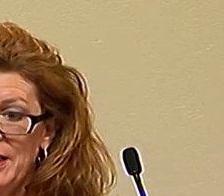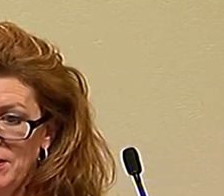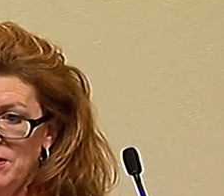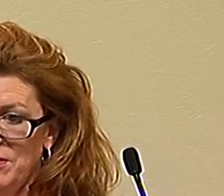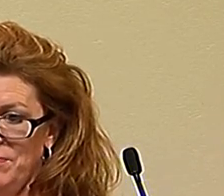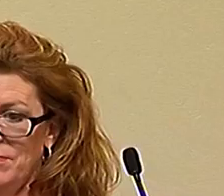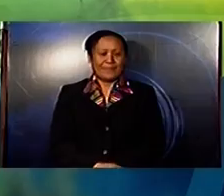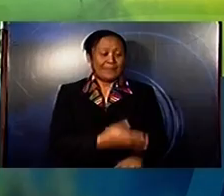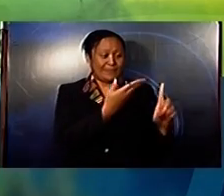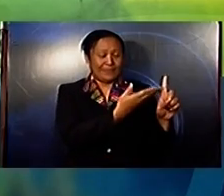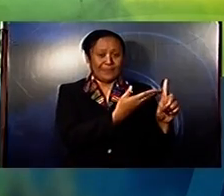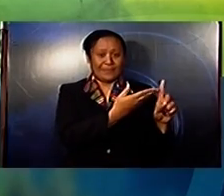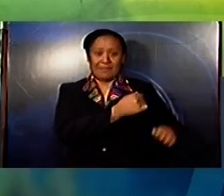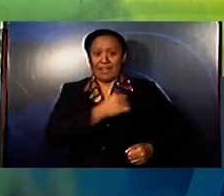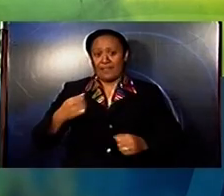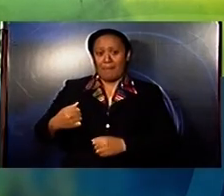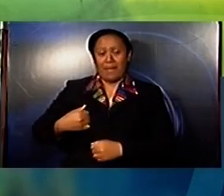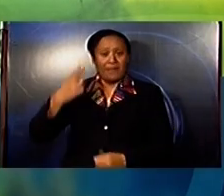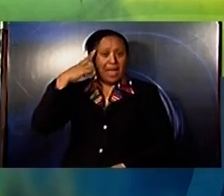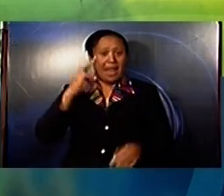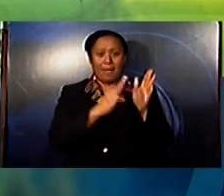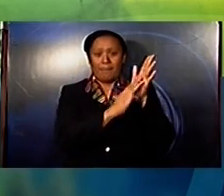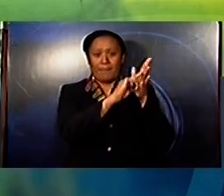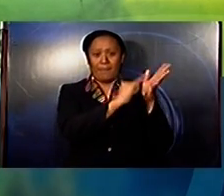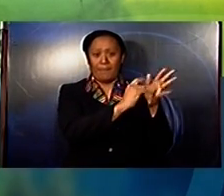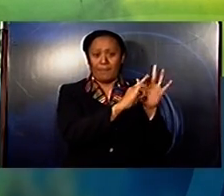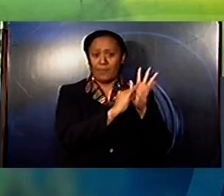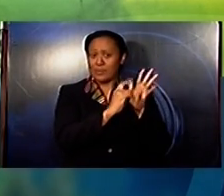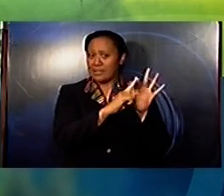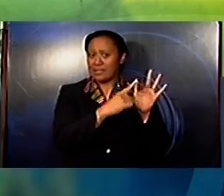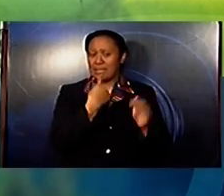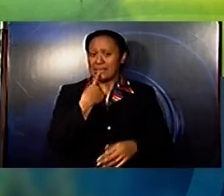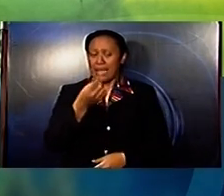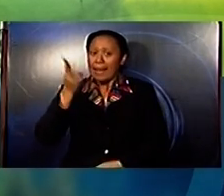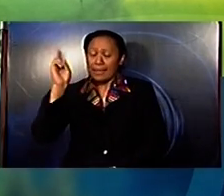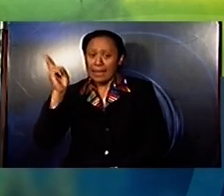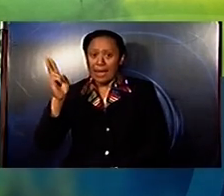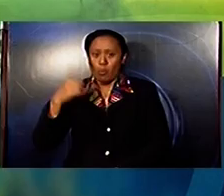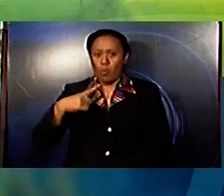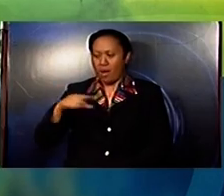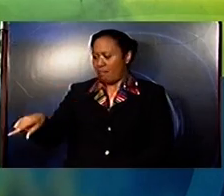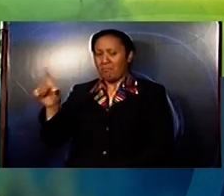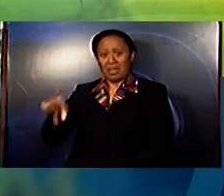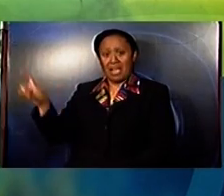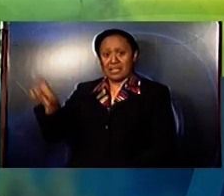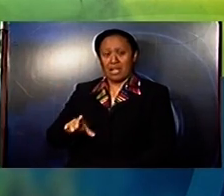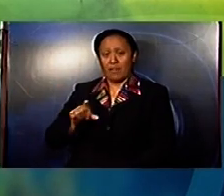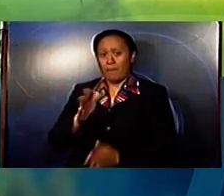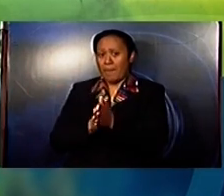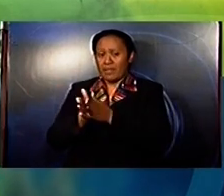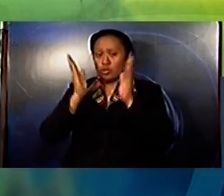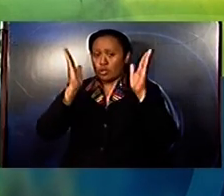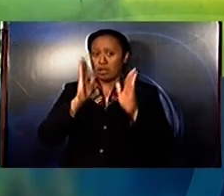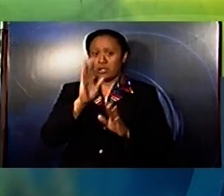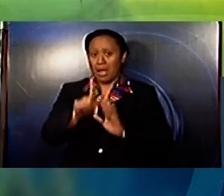He doesn't. The Land Force Commander of the RFMF, Col Tikoitoga, has reiterated that the cancellation of